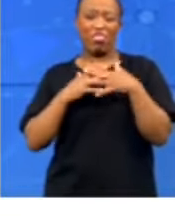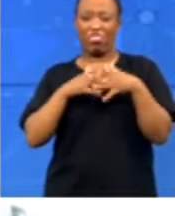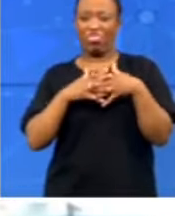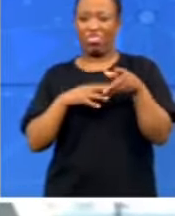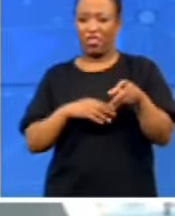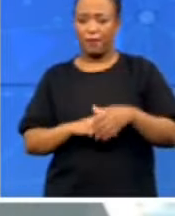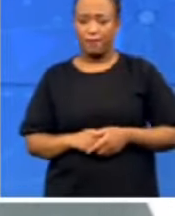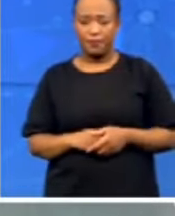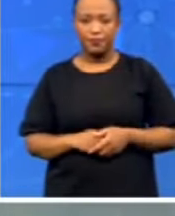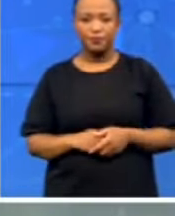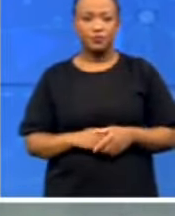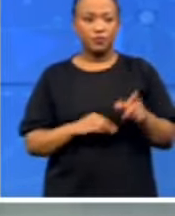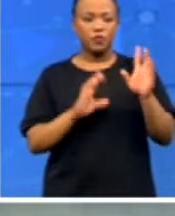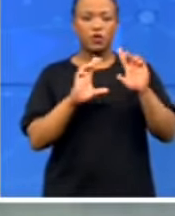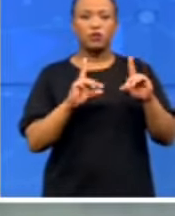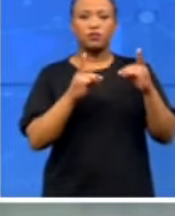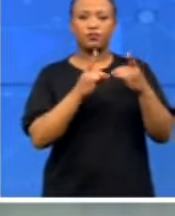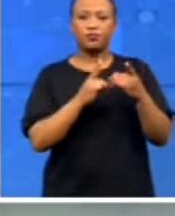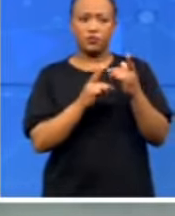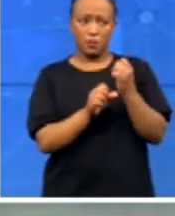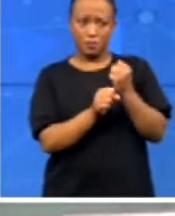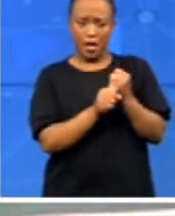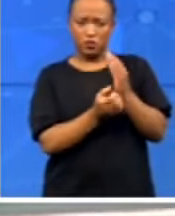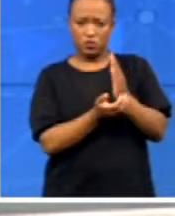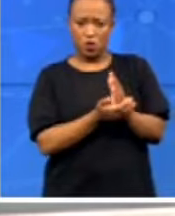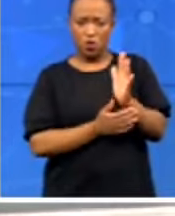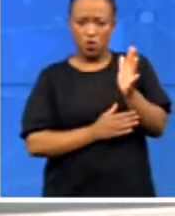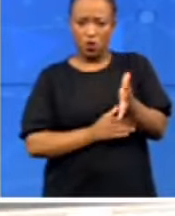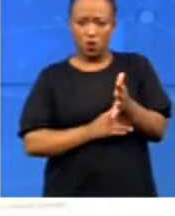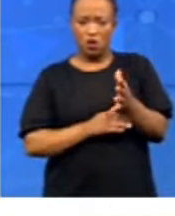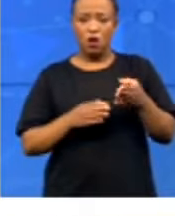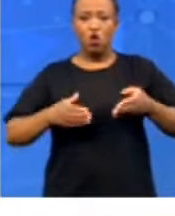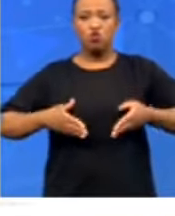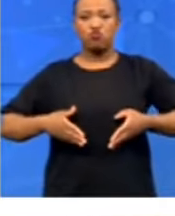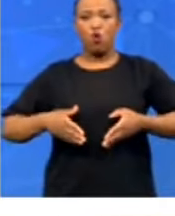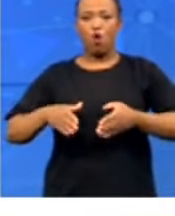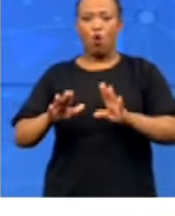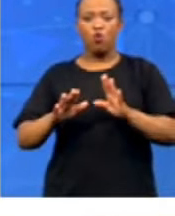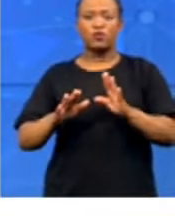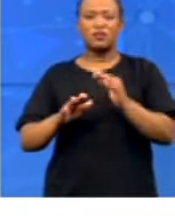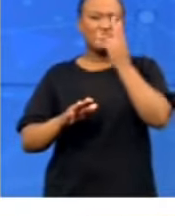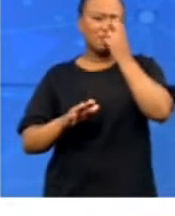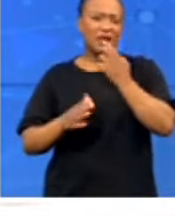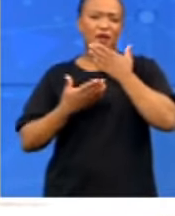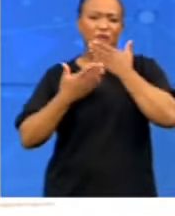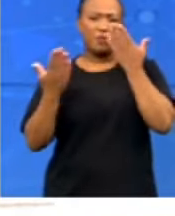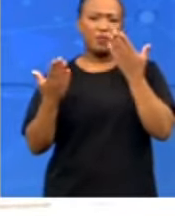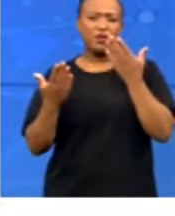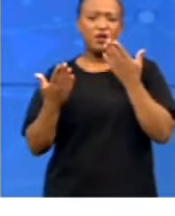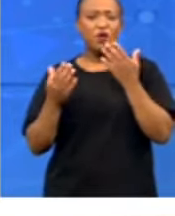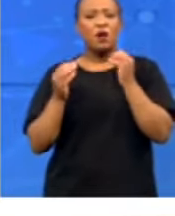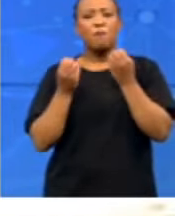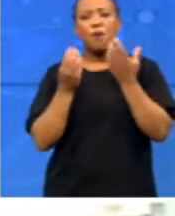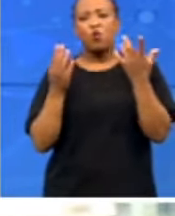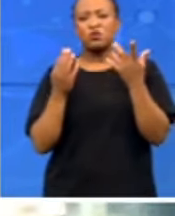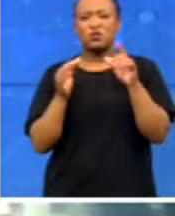least this gravel road is usable, it was usable friendly, because there's an outcry from the motorists also that even the detour are